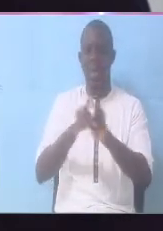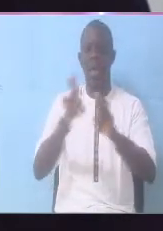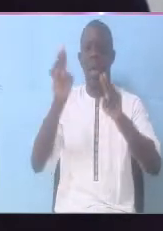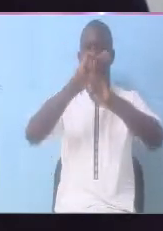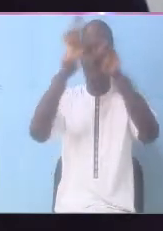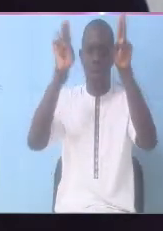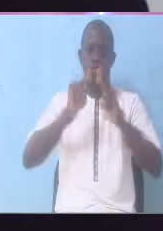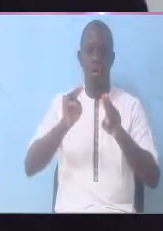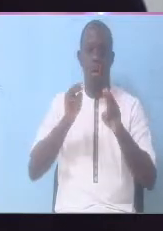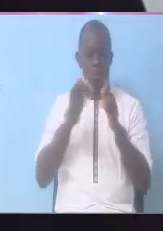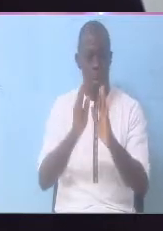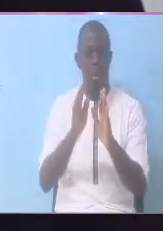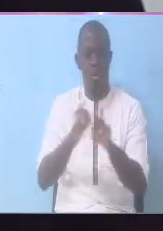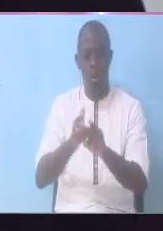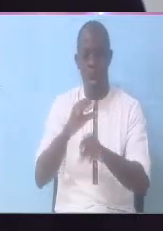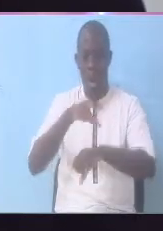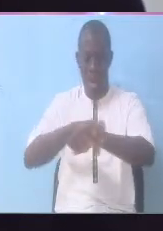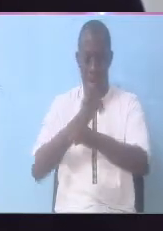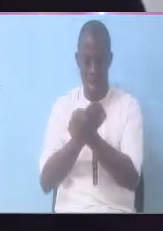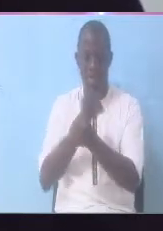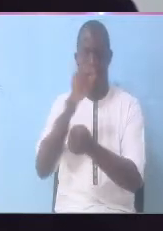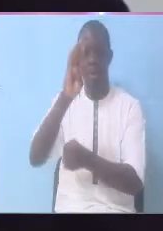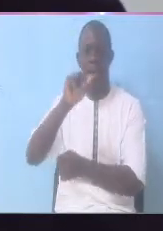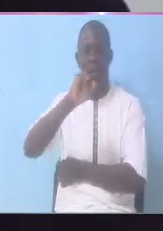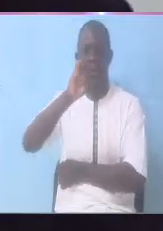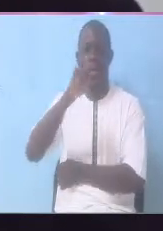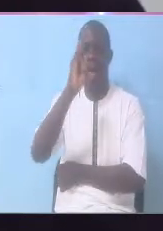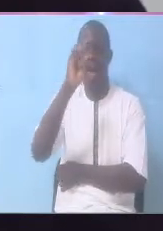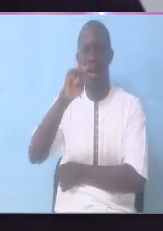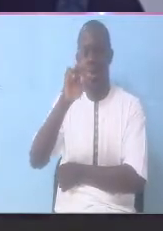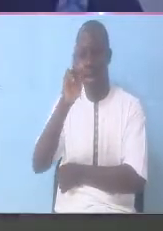from Nigeria because the Nigerian government wouldn't allow it.